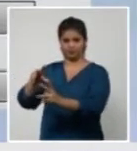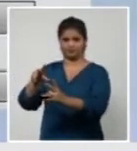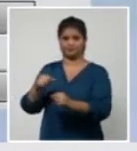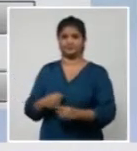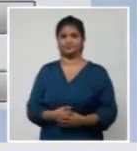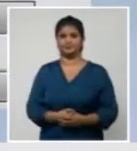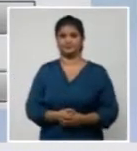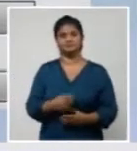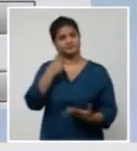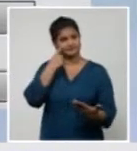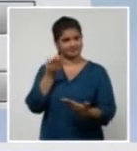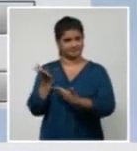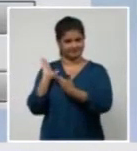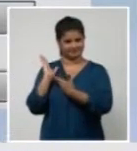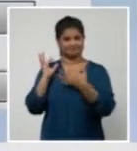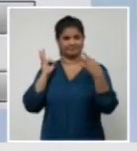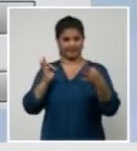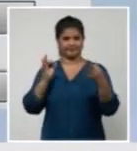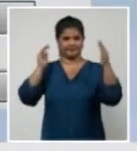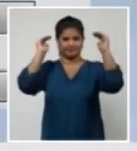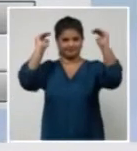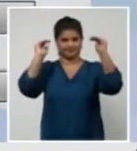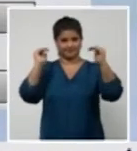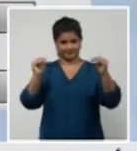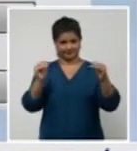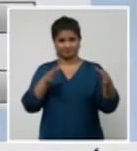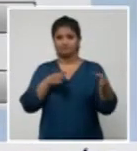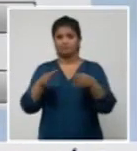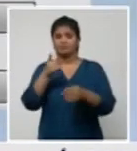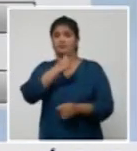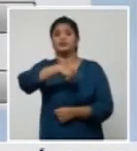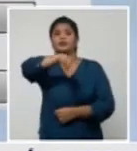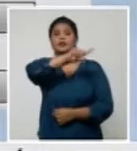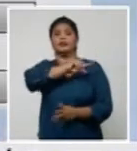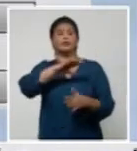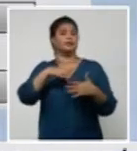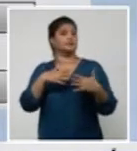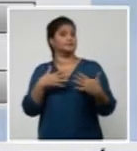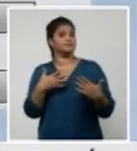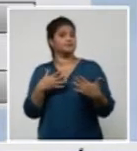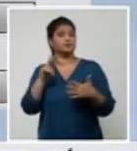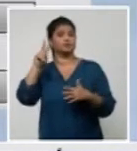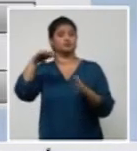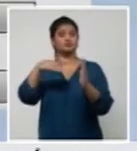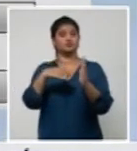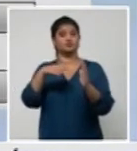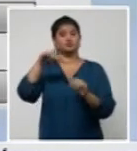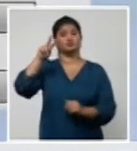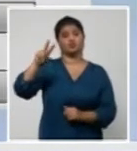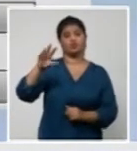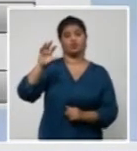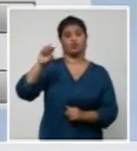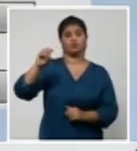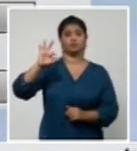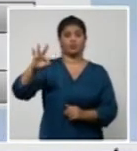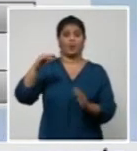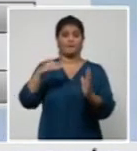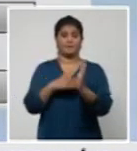worse, 4,131 people died of the virus, for an overall total